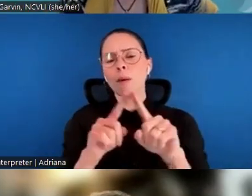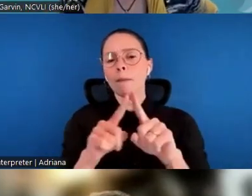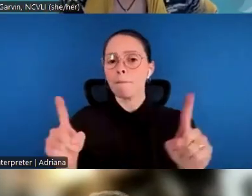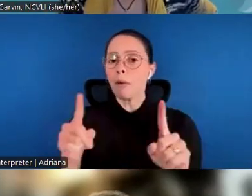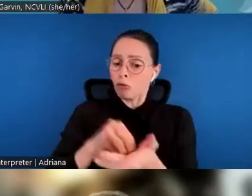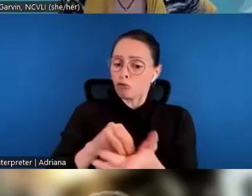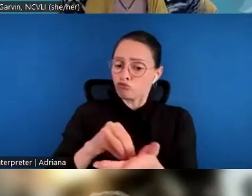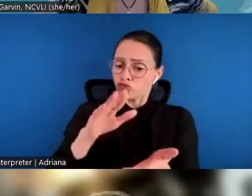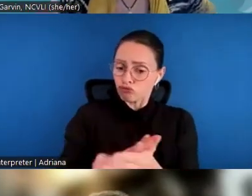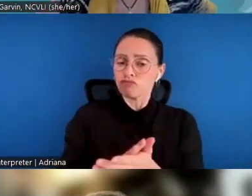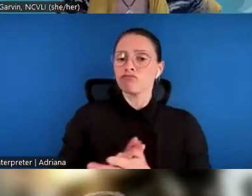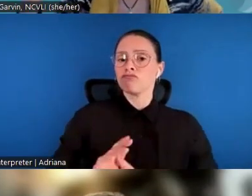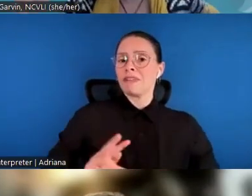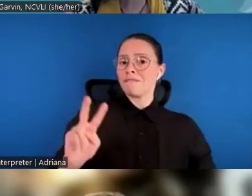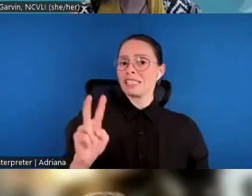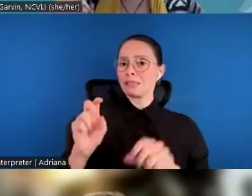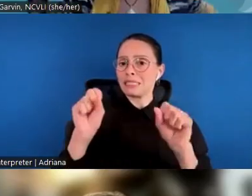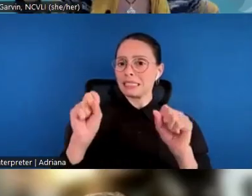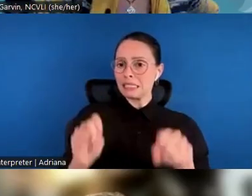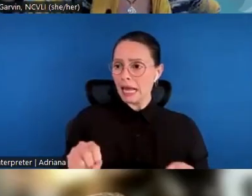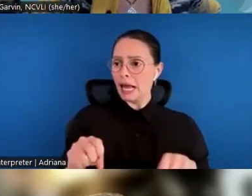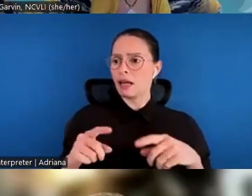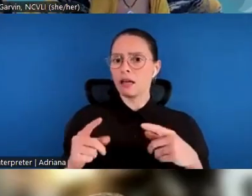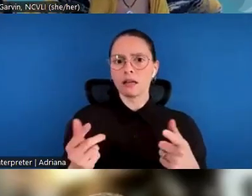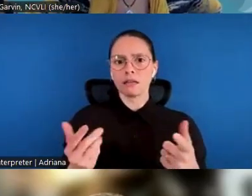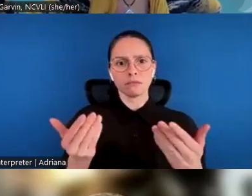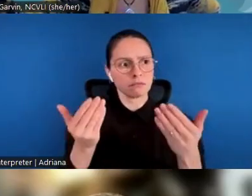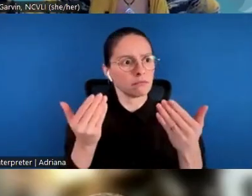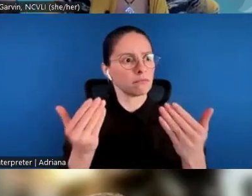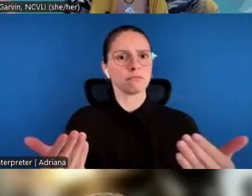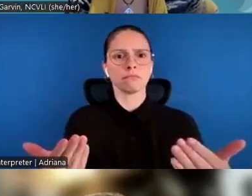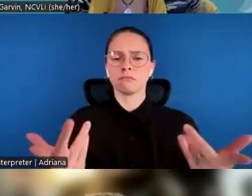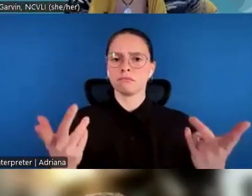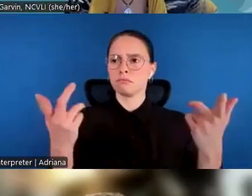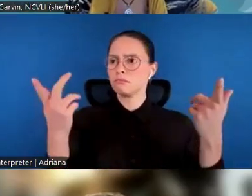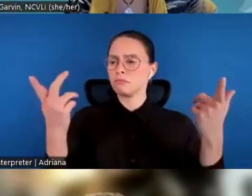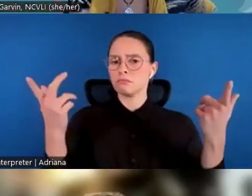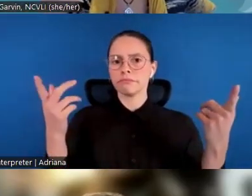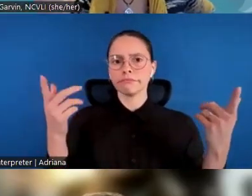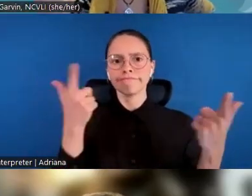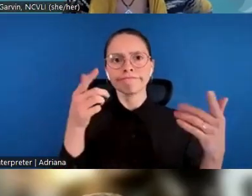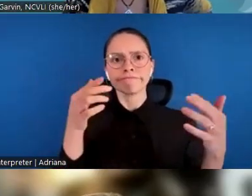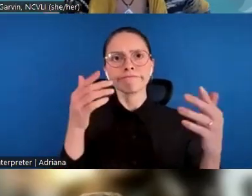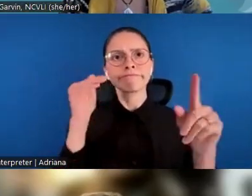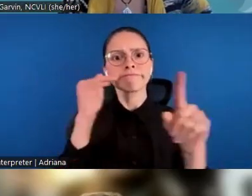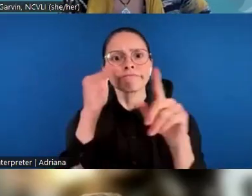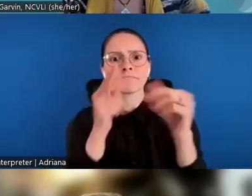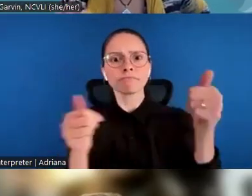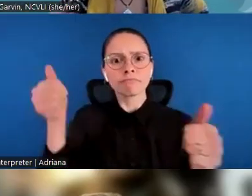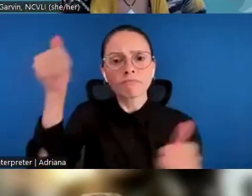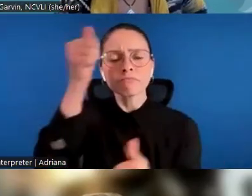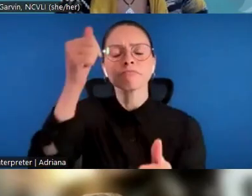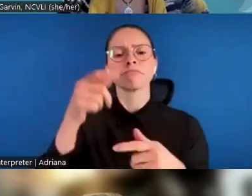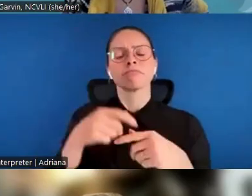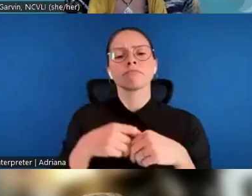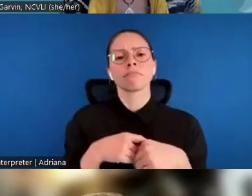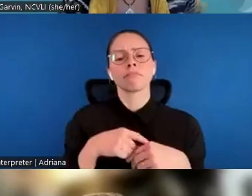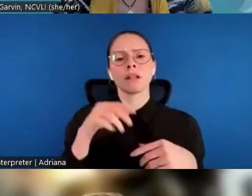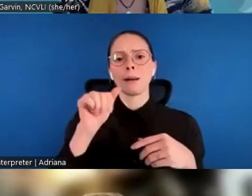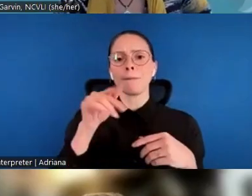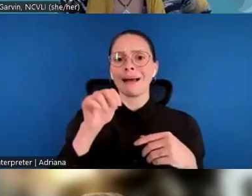rights. If those rights are denied, they can seek appellate review. Something very different that can start to change the